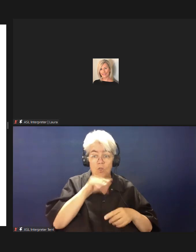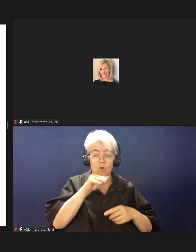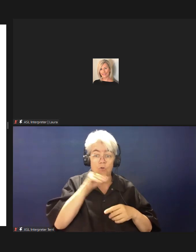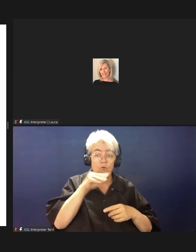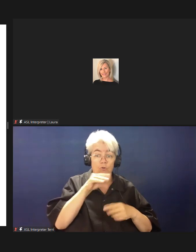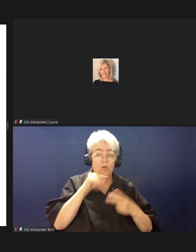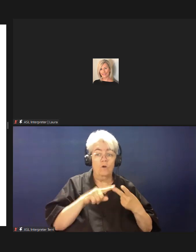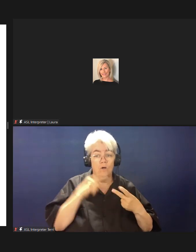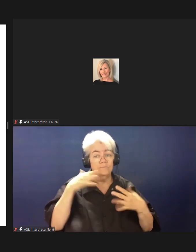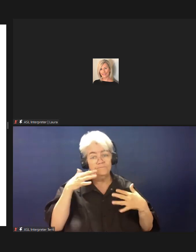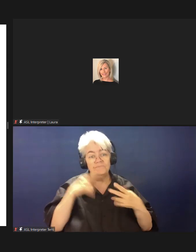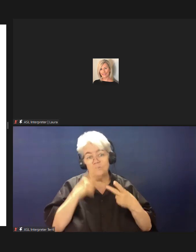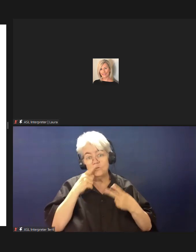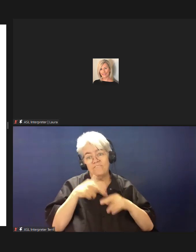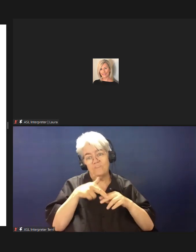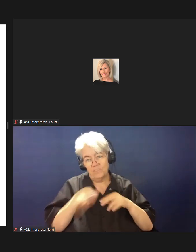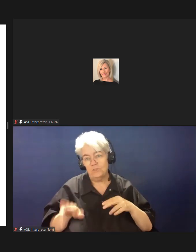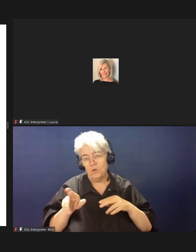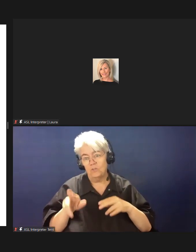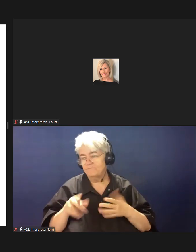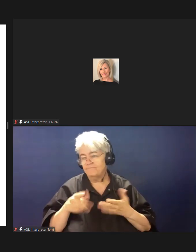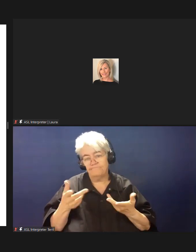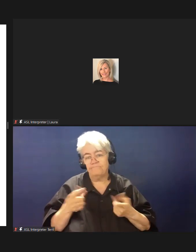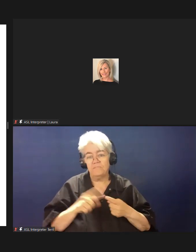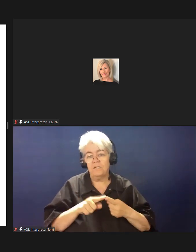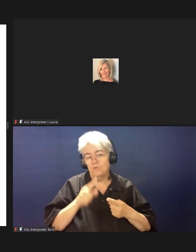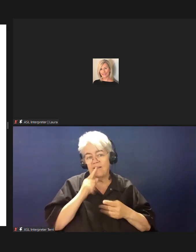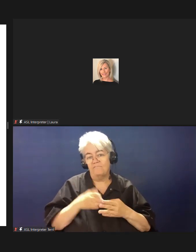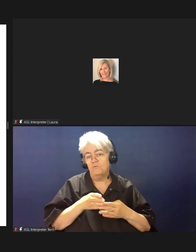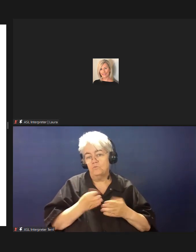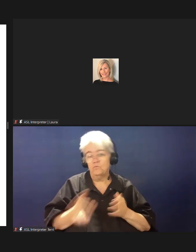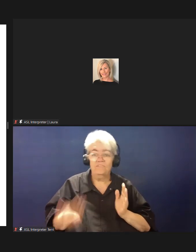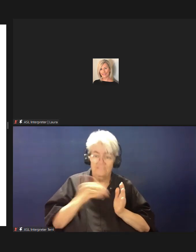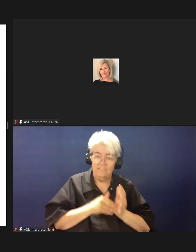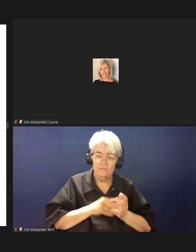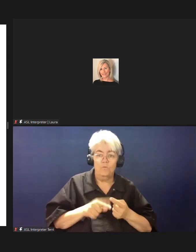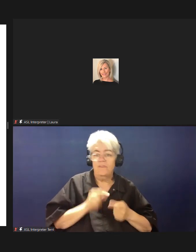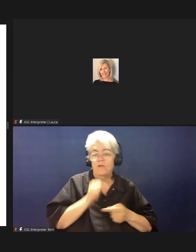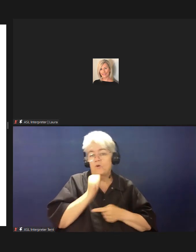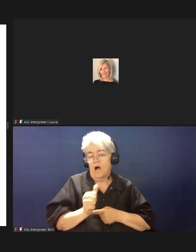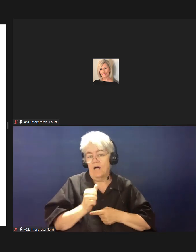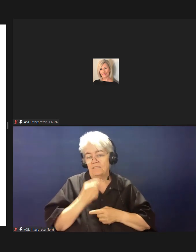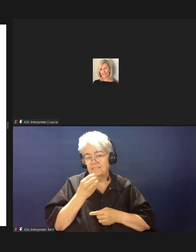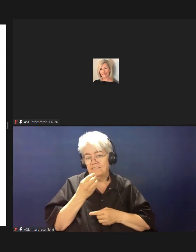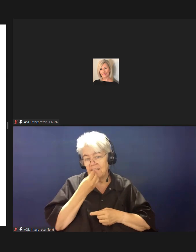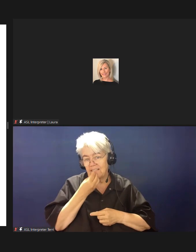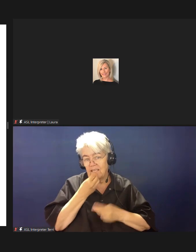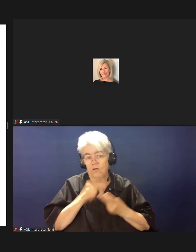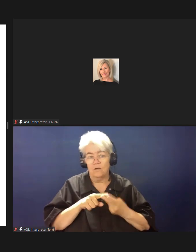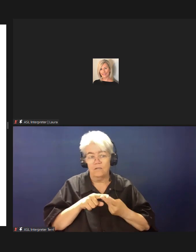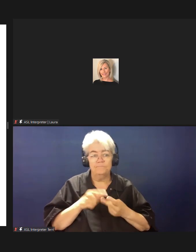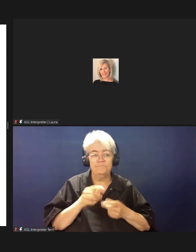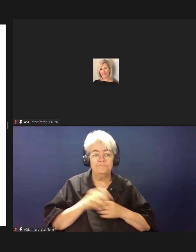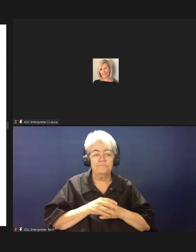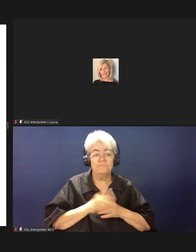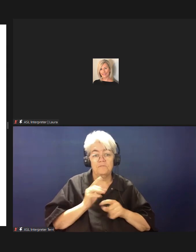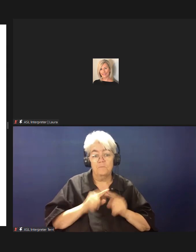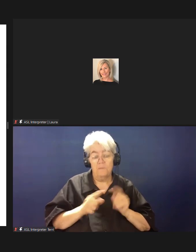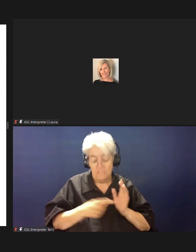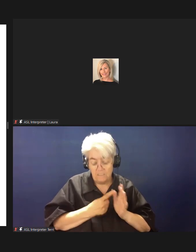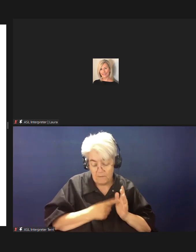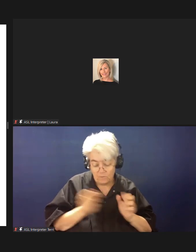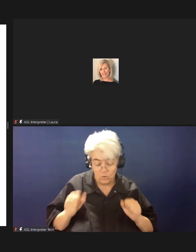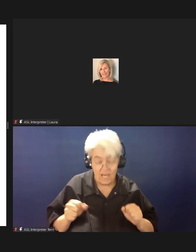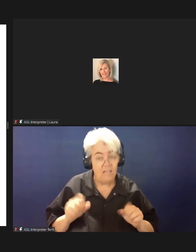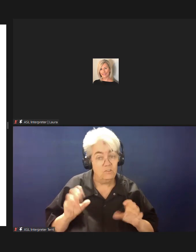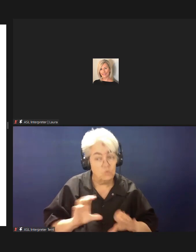if the result is a refer, you'll need to repeat the screening when the child is not sucking or chewing. But you can sometimes still be able to